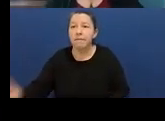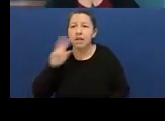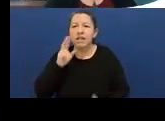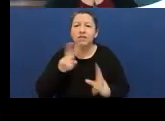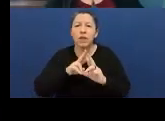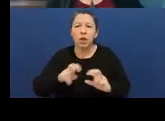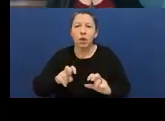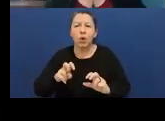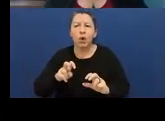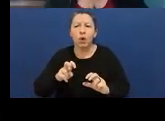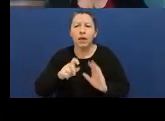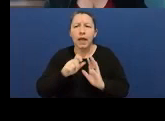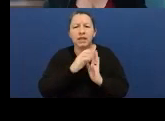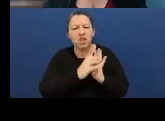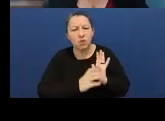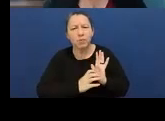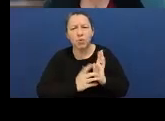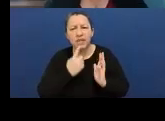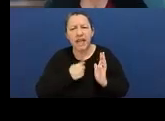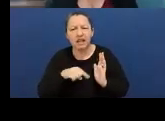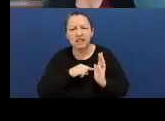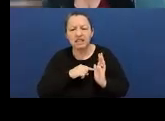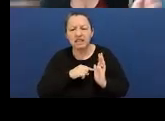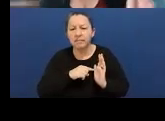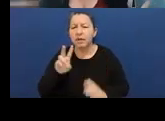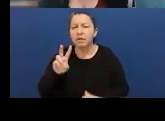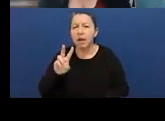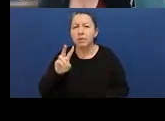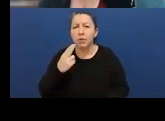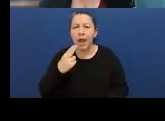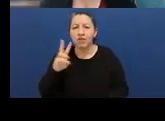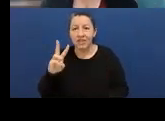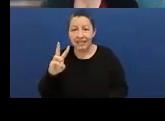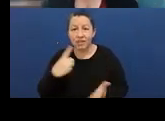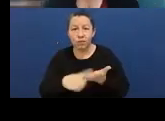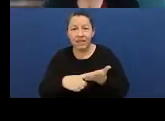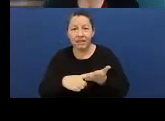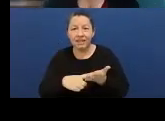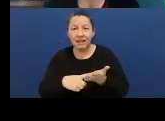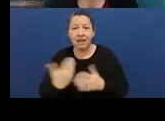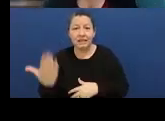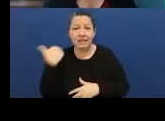points. So let's go back to WH6. I talked about this last chat,